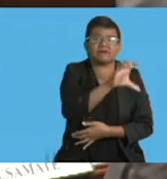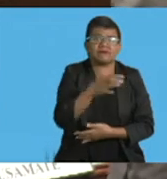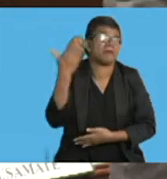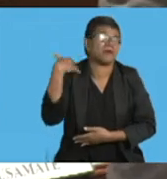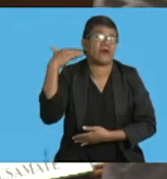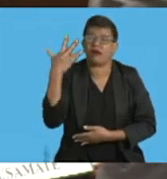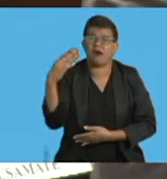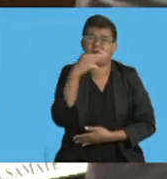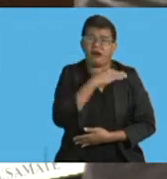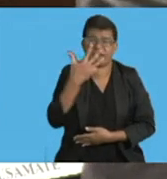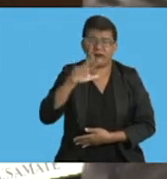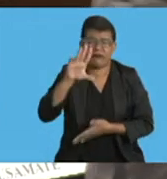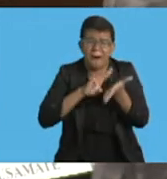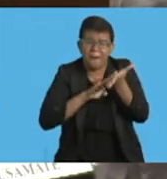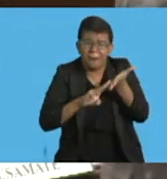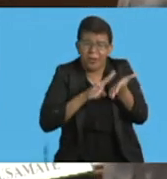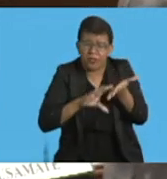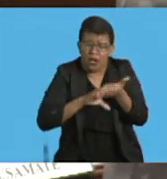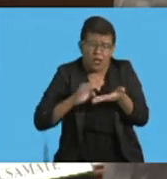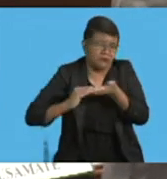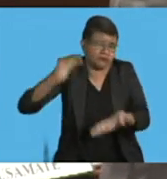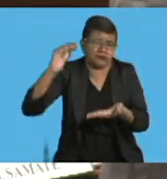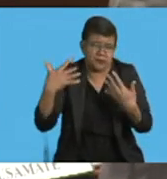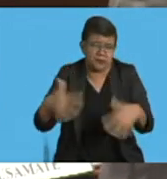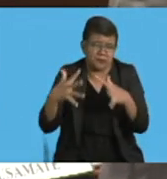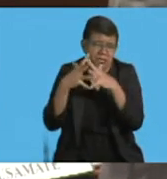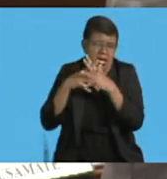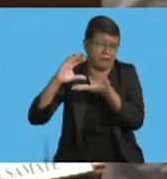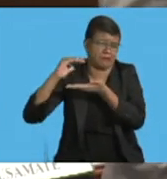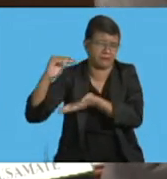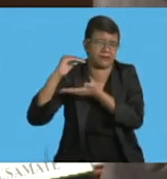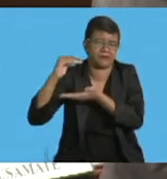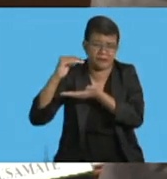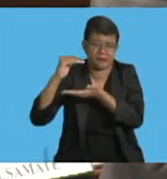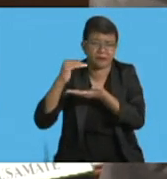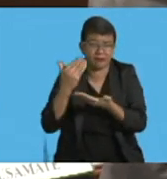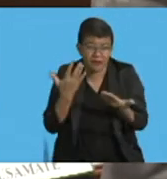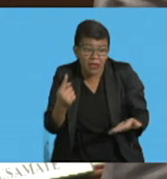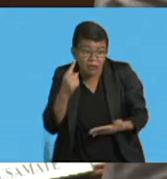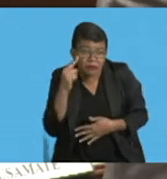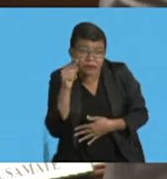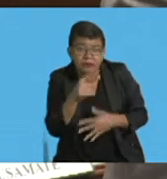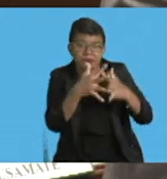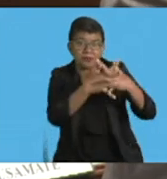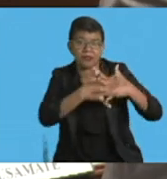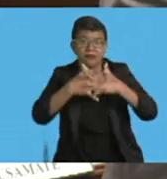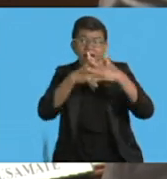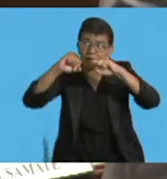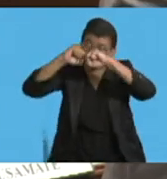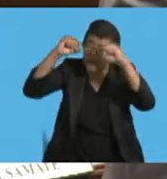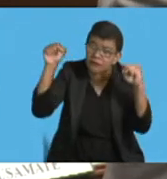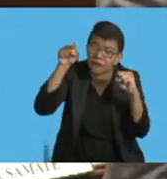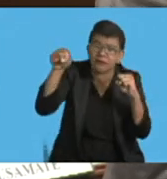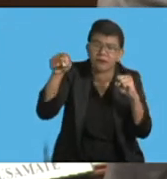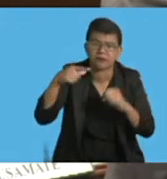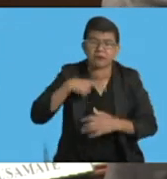just very quickly with the US economy, the trade tensions and the very heavy-handed protectionism that have arisen because of